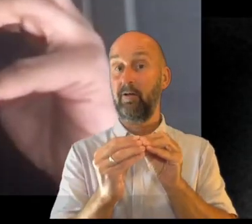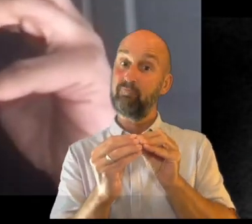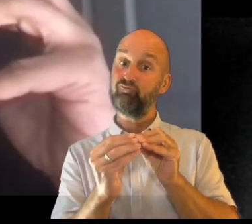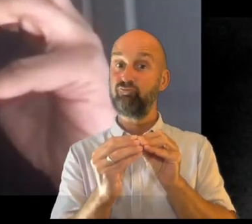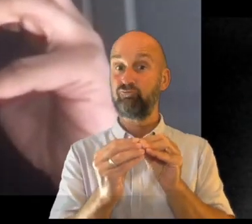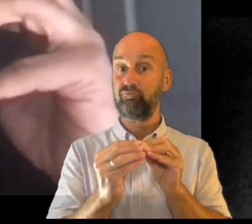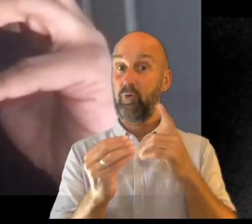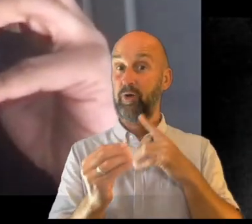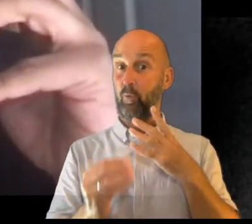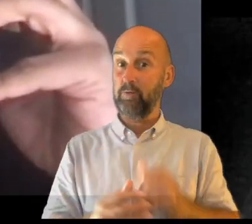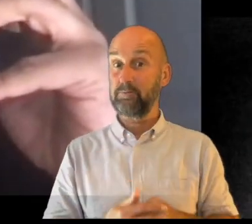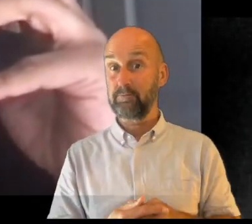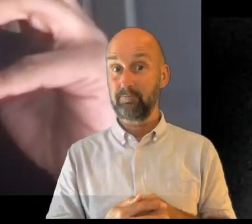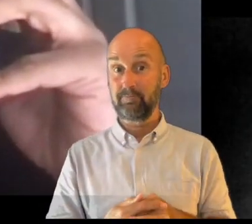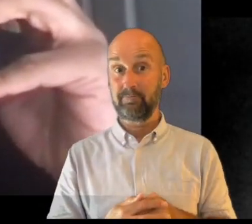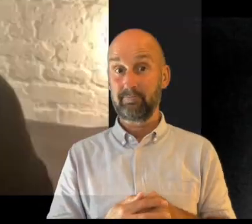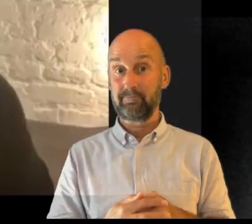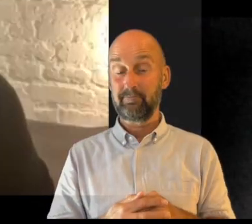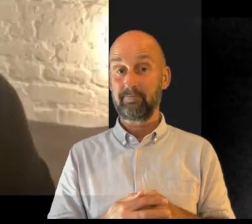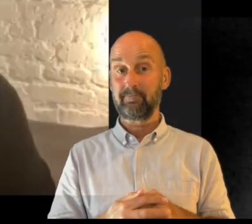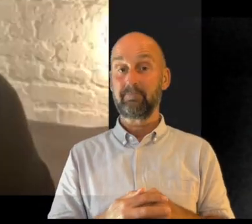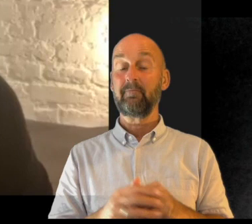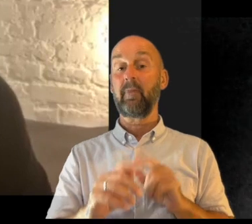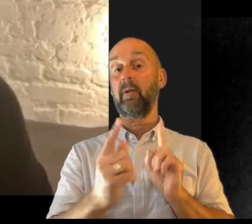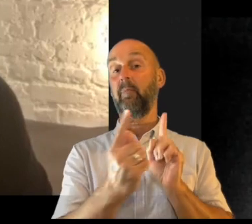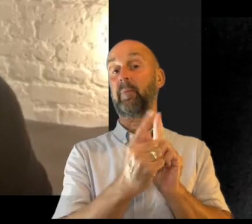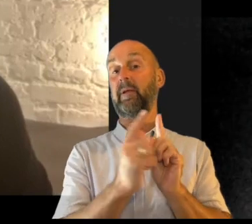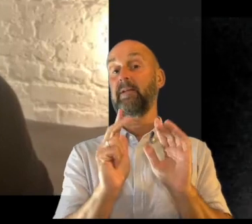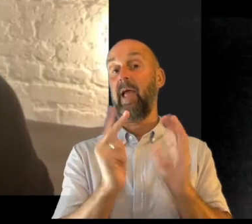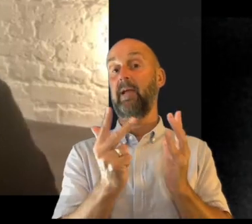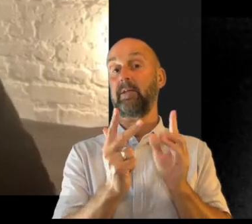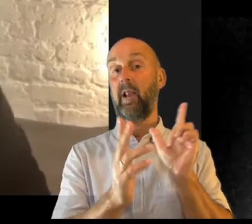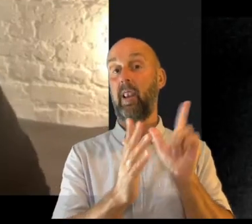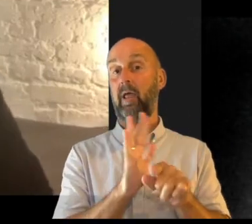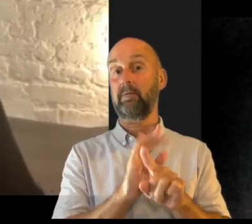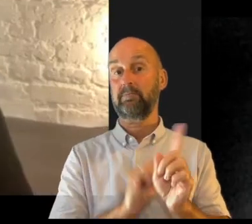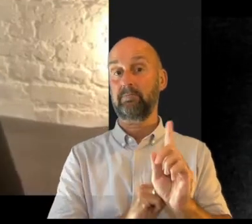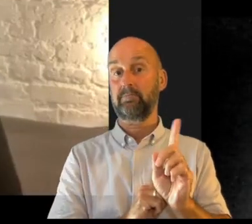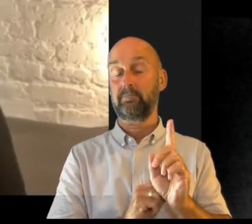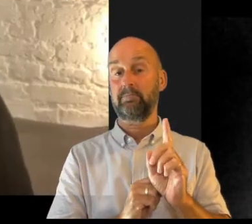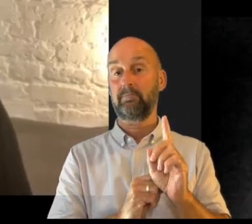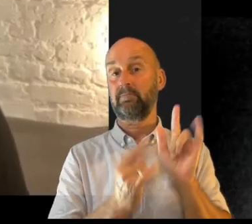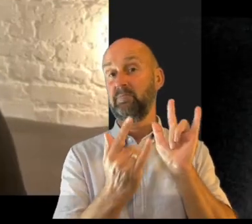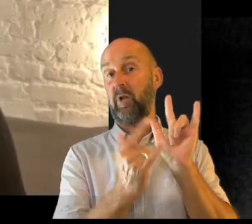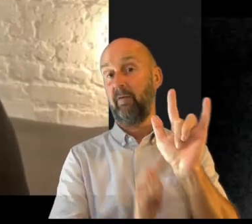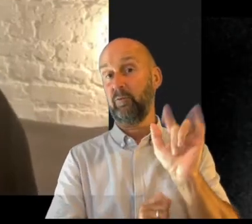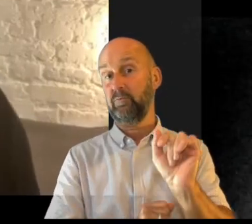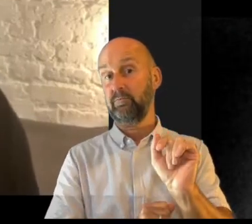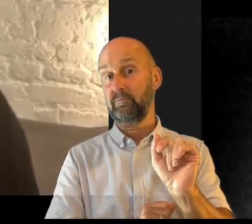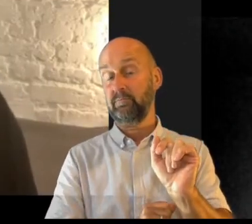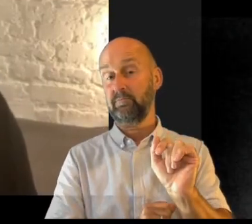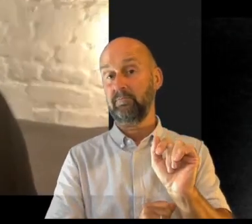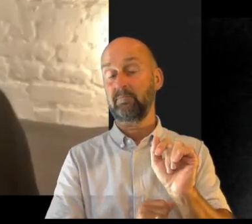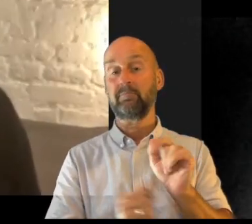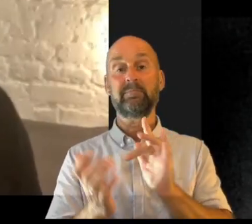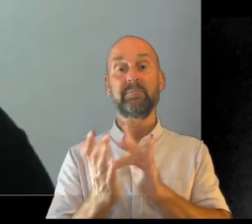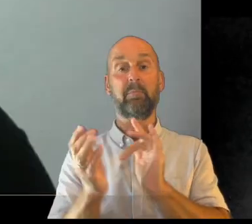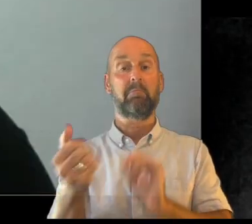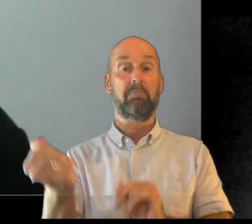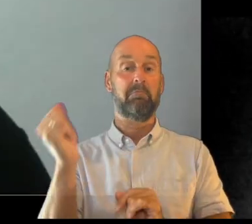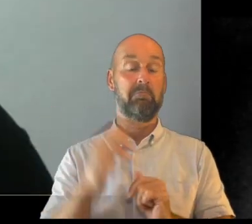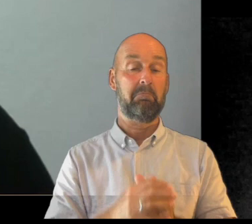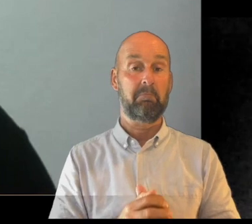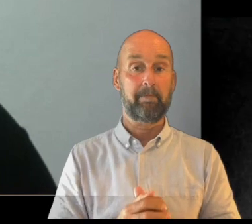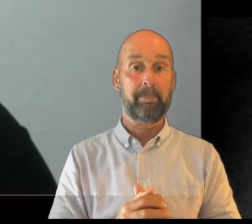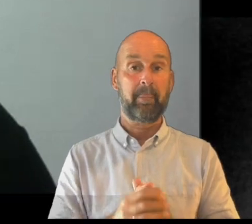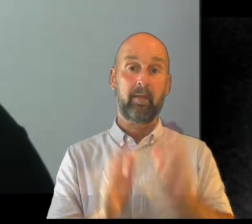whatever you want. 8. Don't be late. Love you. Tim hangs up.